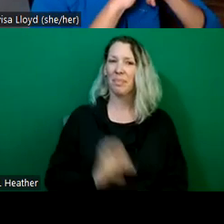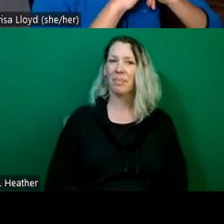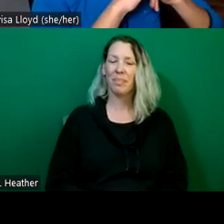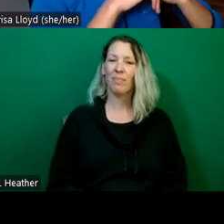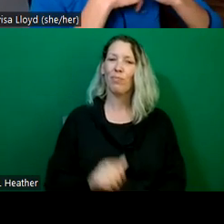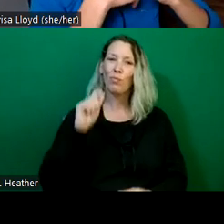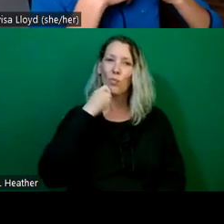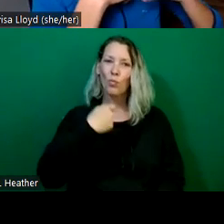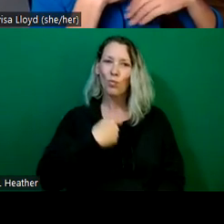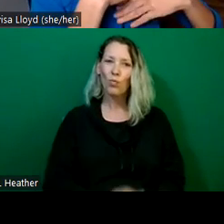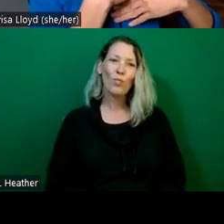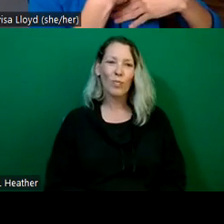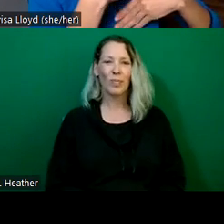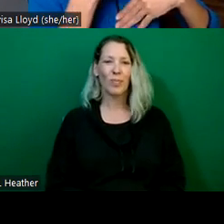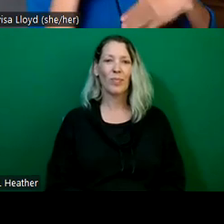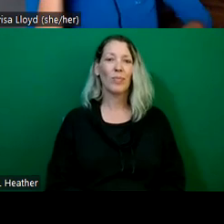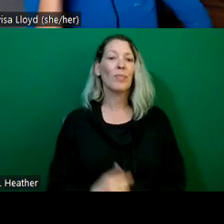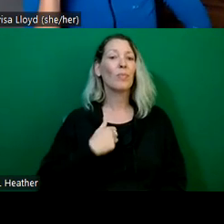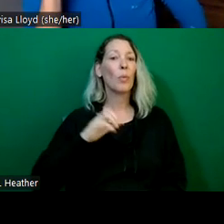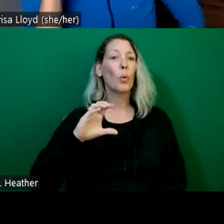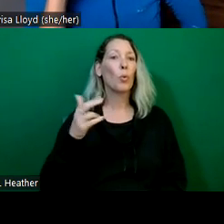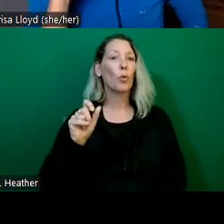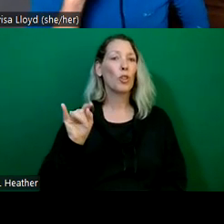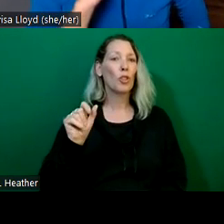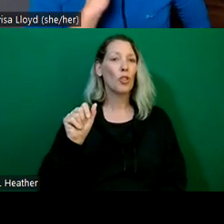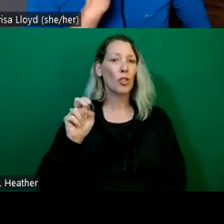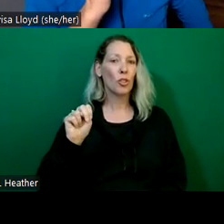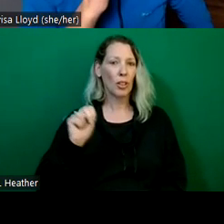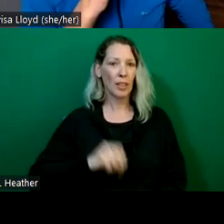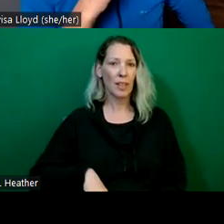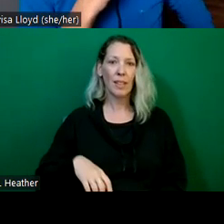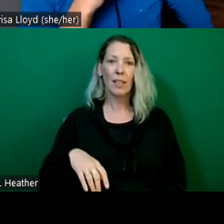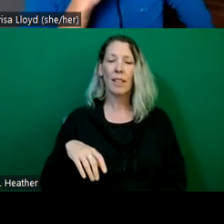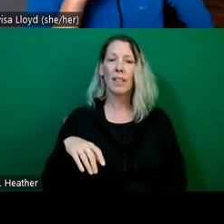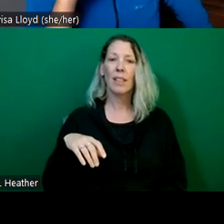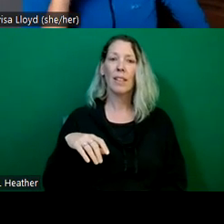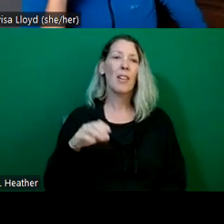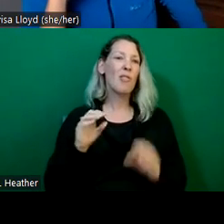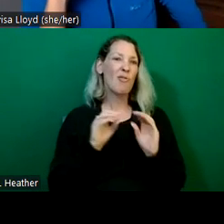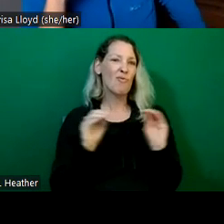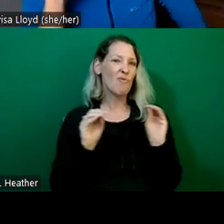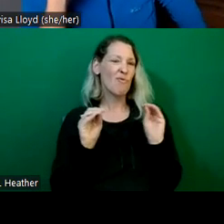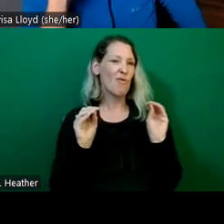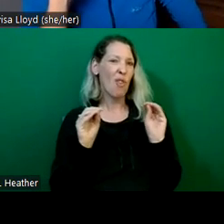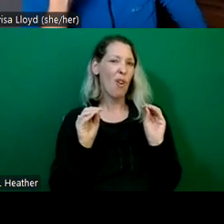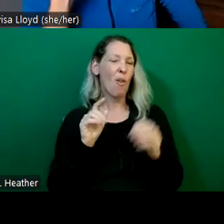Cool. I'm Christian. No strong pronoun preference, but they, them, or he,